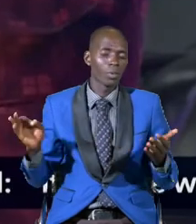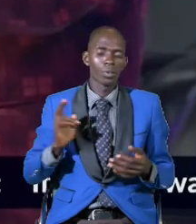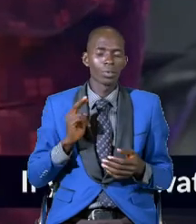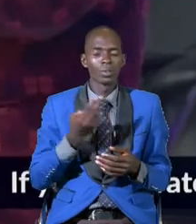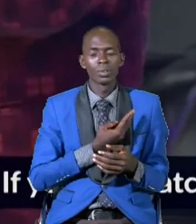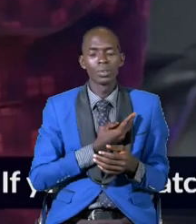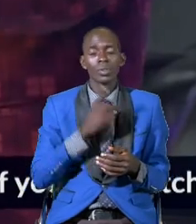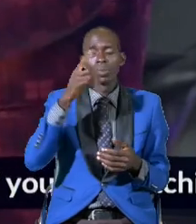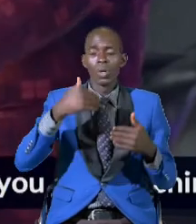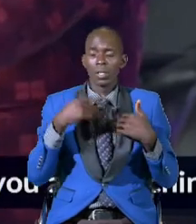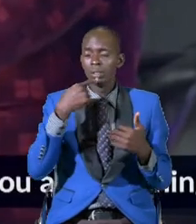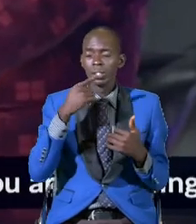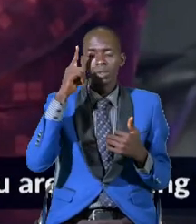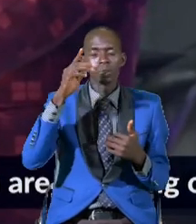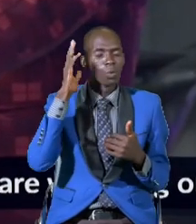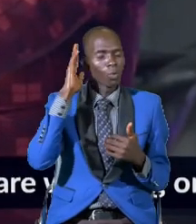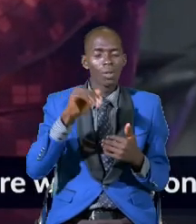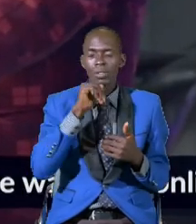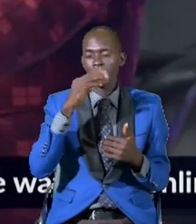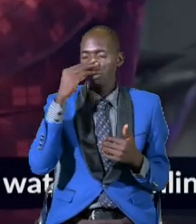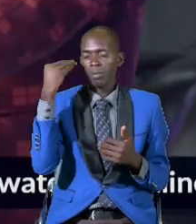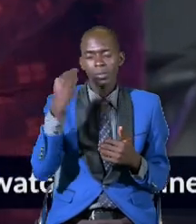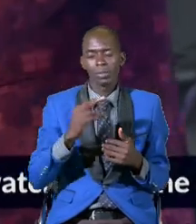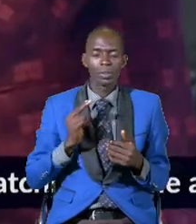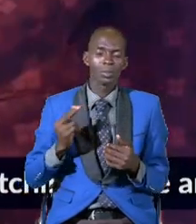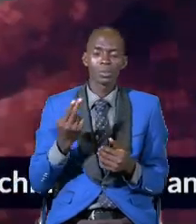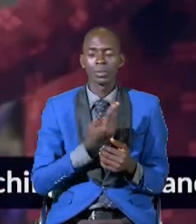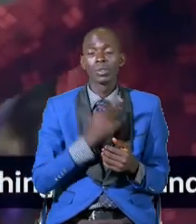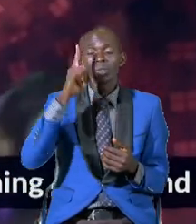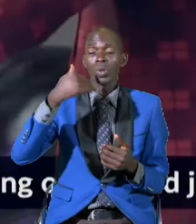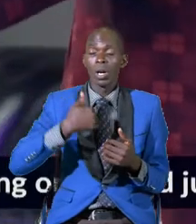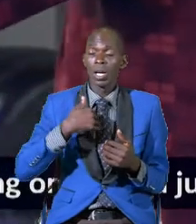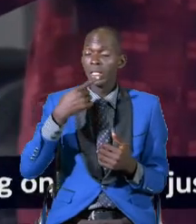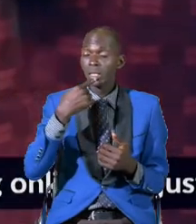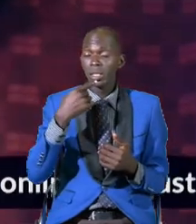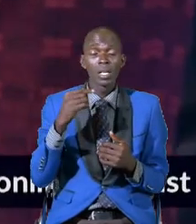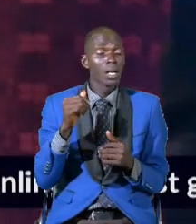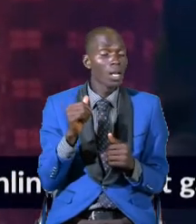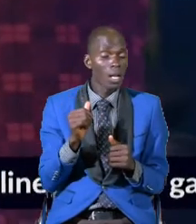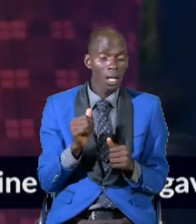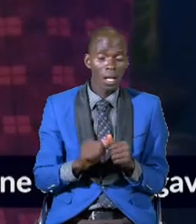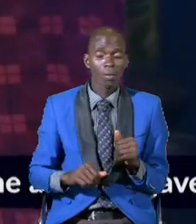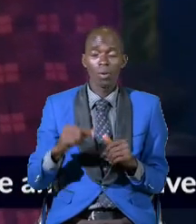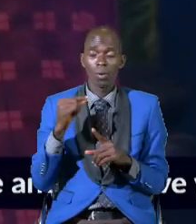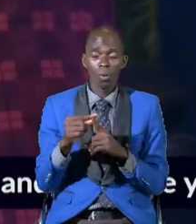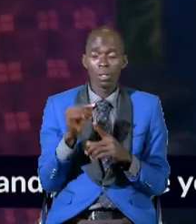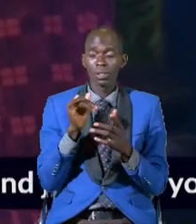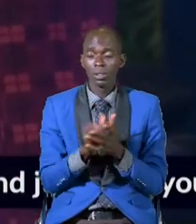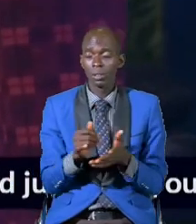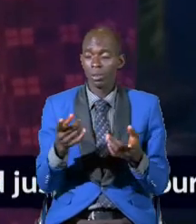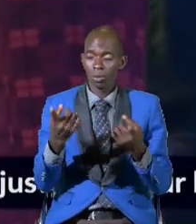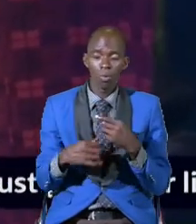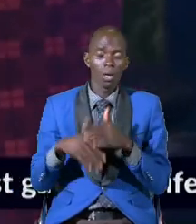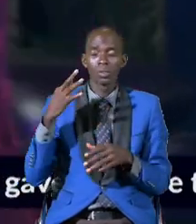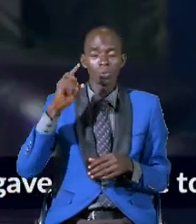have said you will not forsake us. You have said every word that comes out of